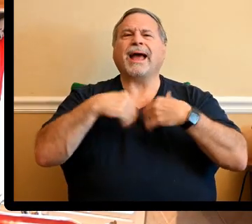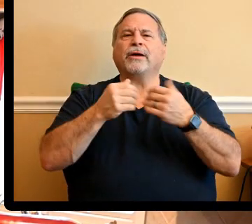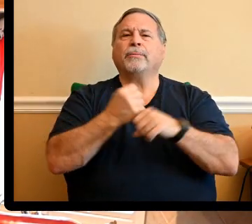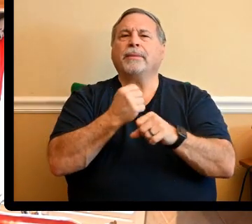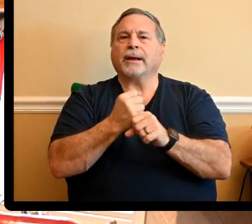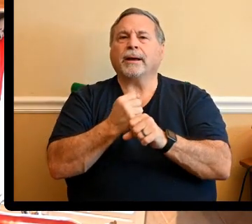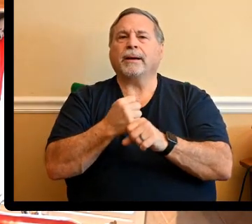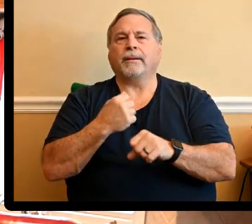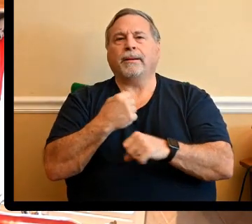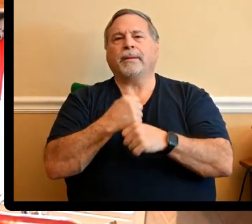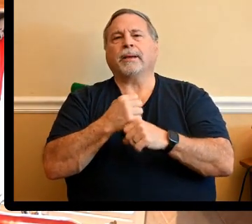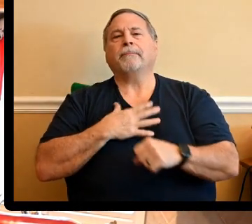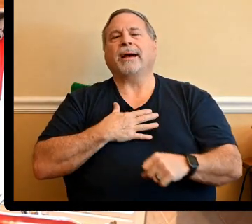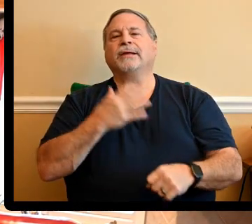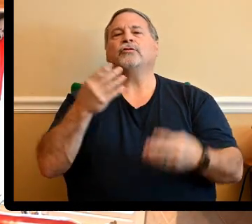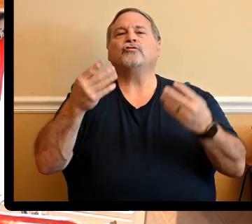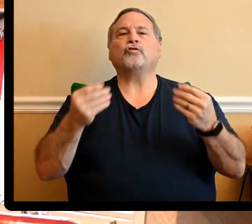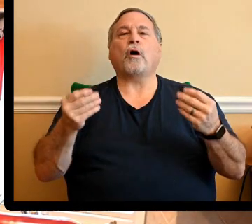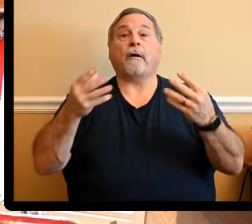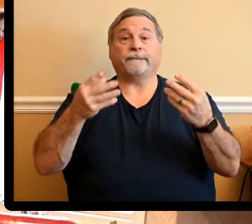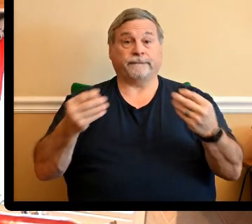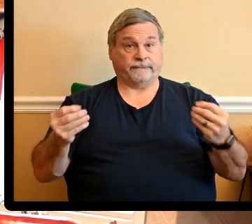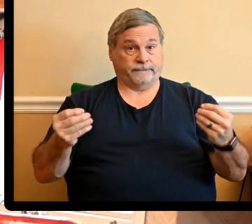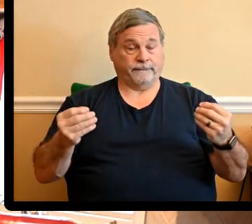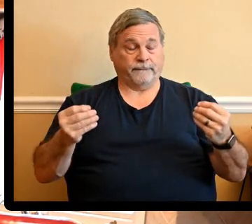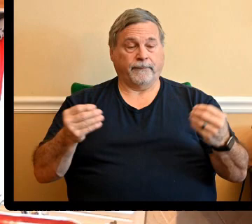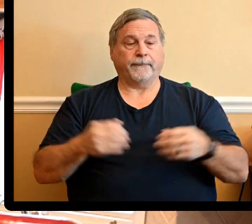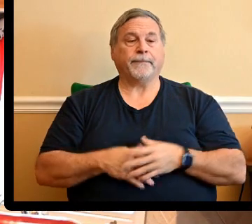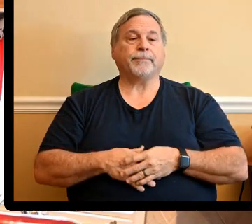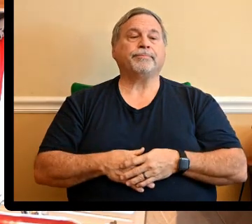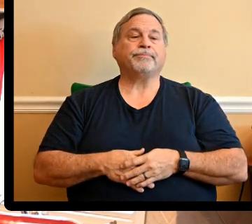Depending on how you make them, I made mine as a soft ginger snap.